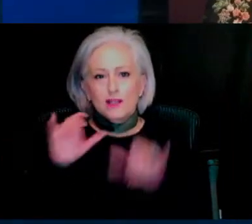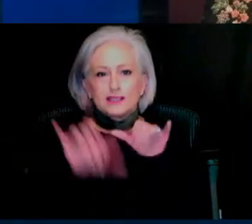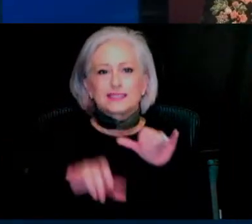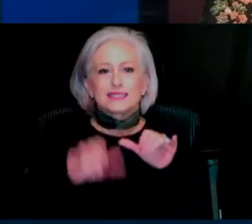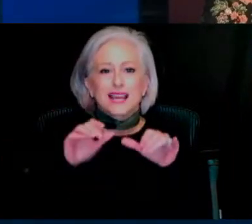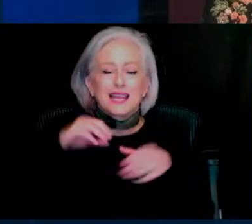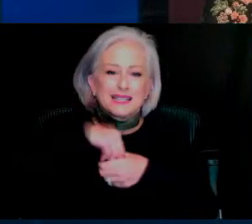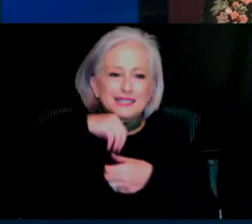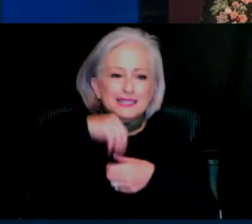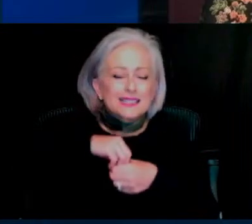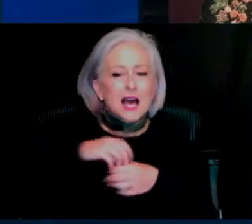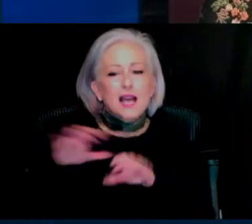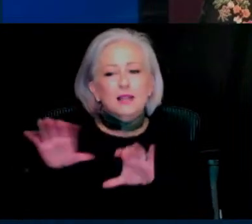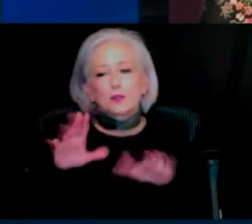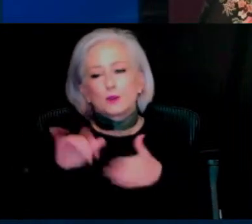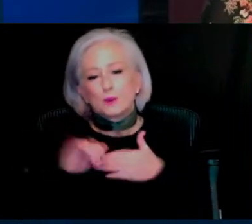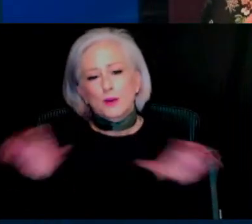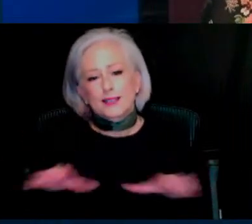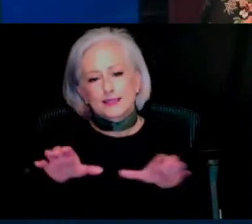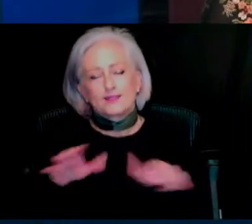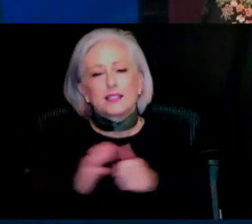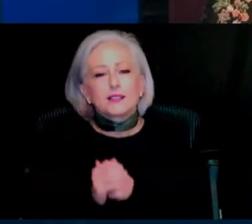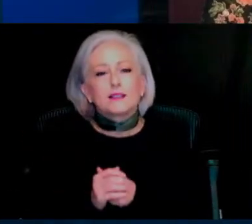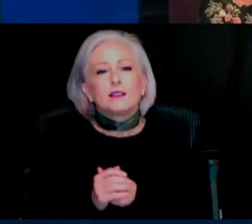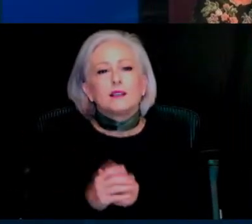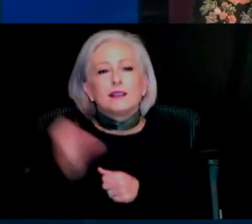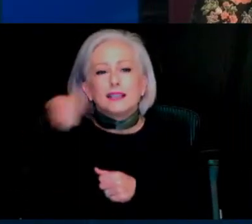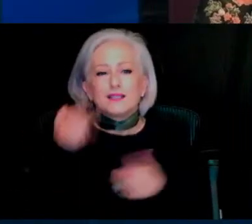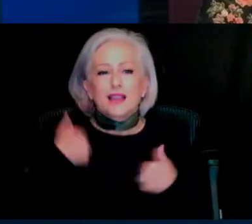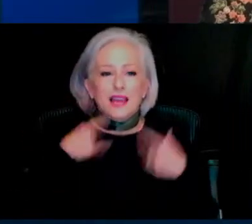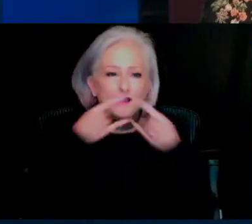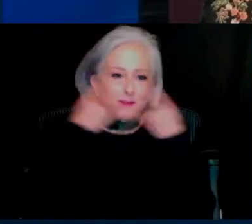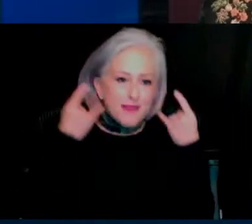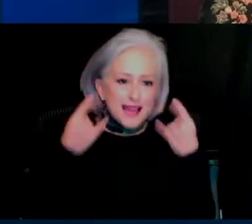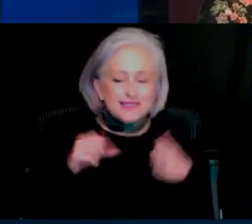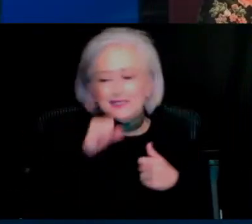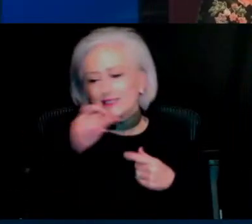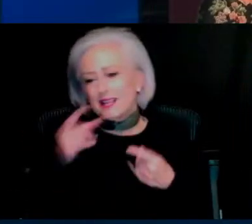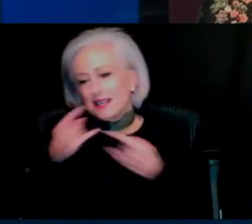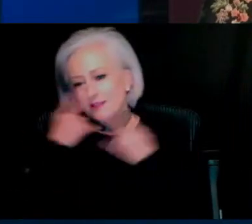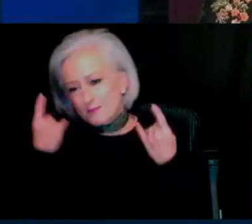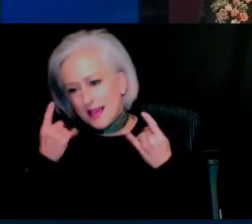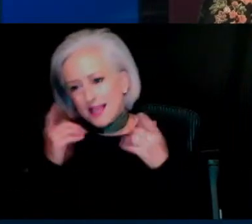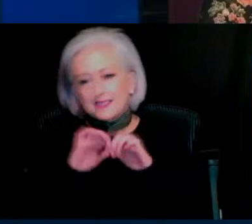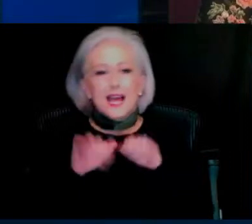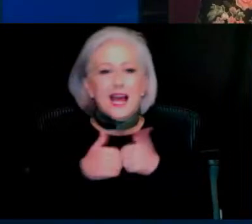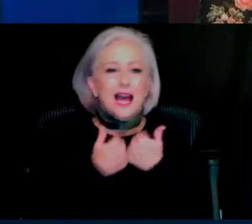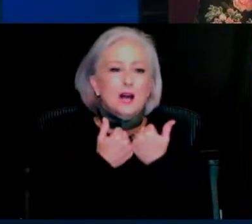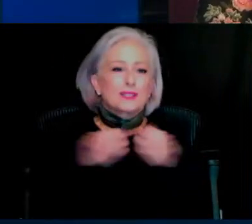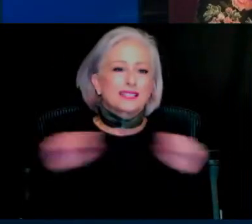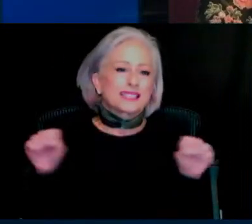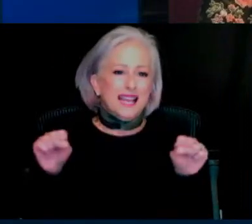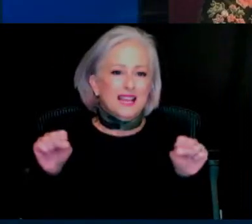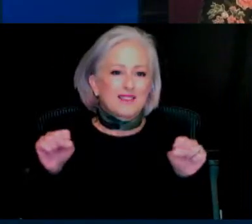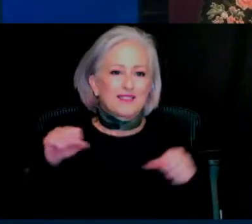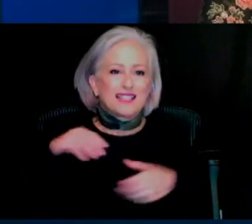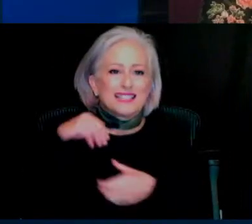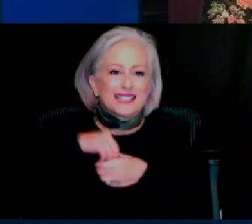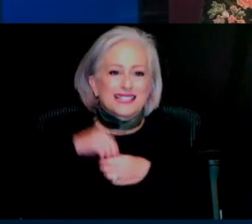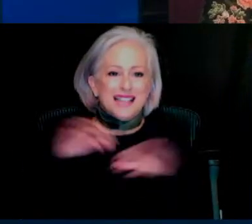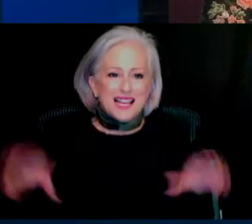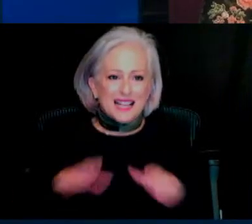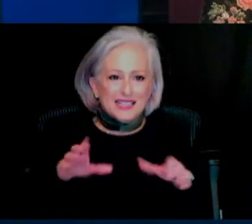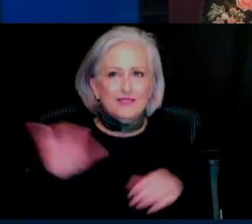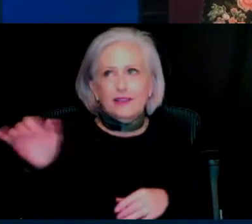activities. If they wear a mask, don't wear a mask, how safe is an indoor activity like going to